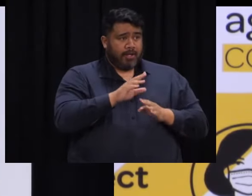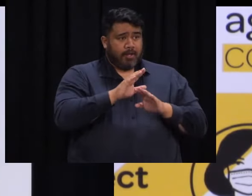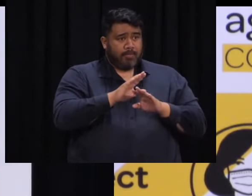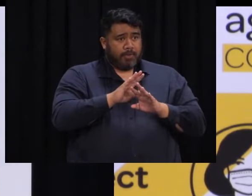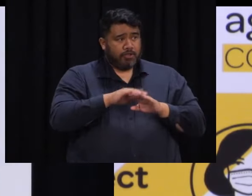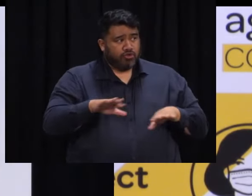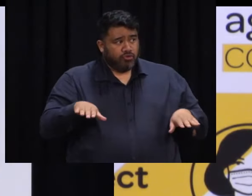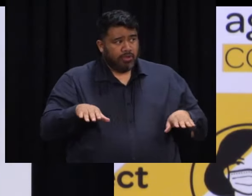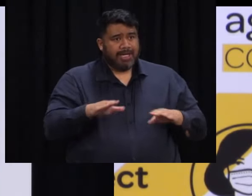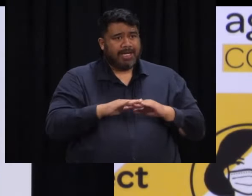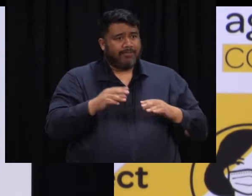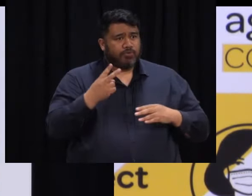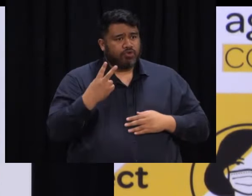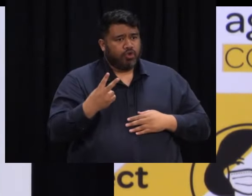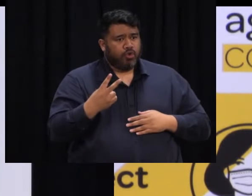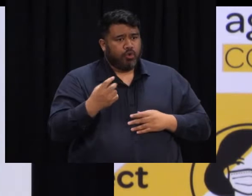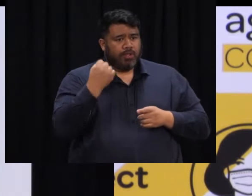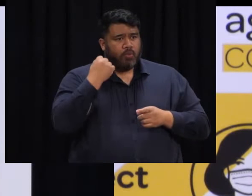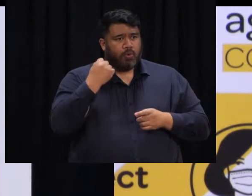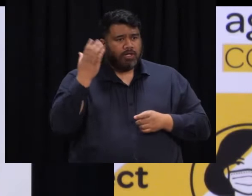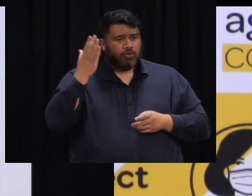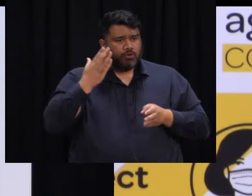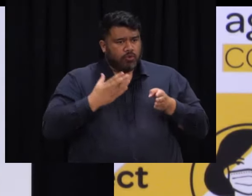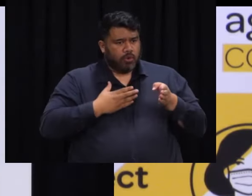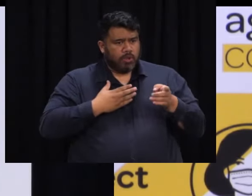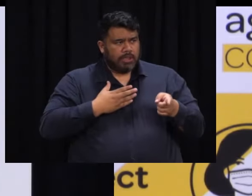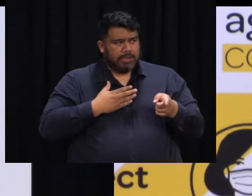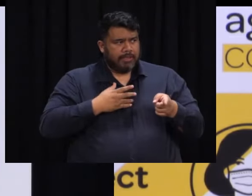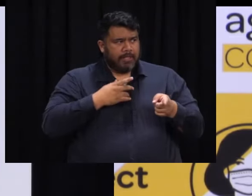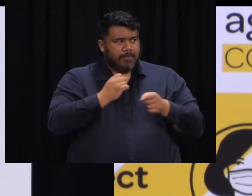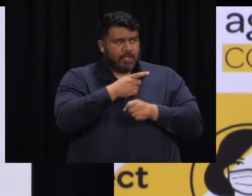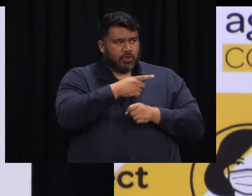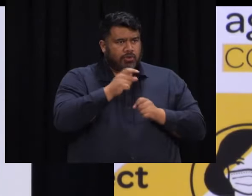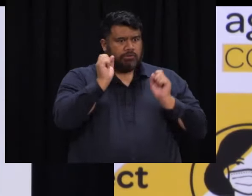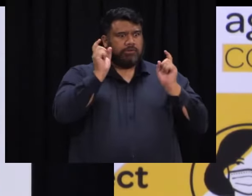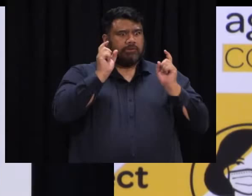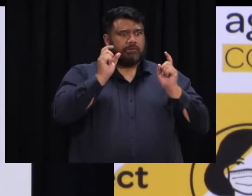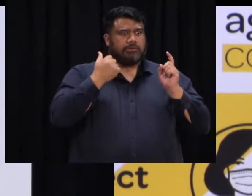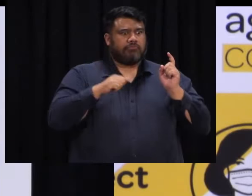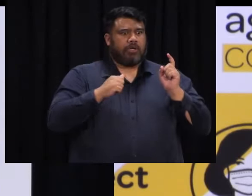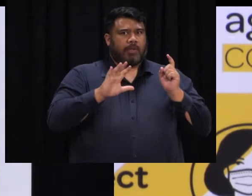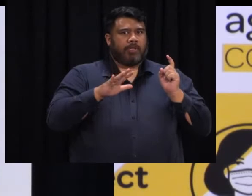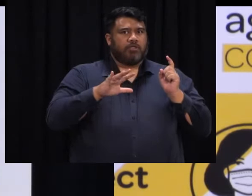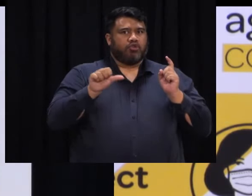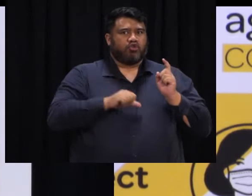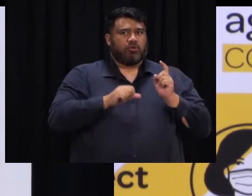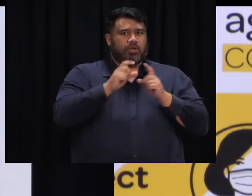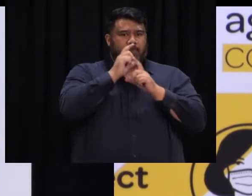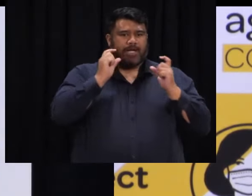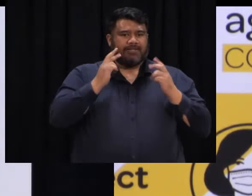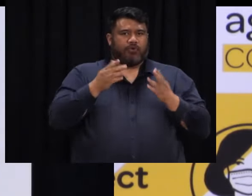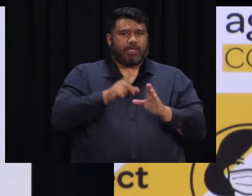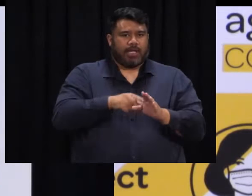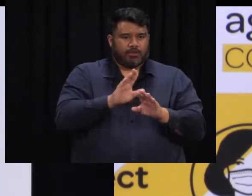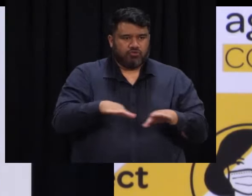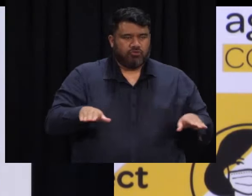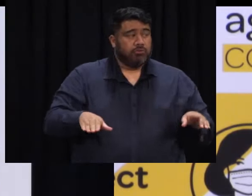the Waikato school, did that give you pause for thought to make it more widespread among younger school children? Not at this point,